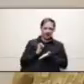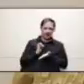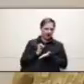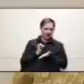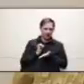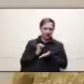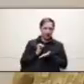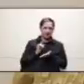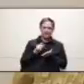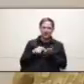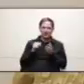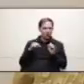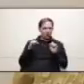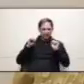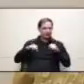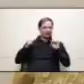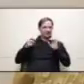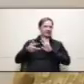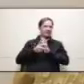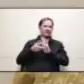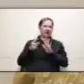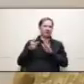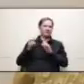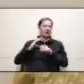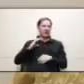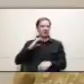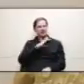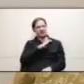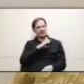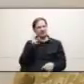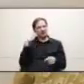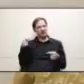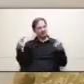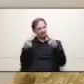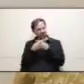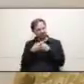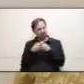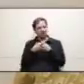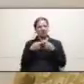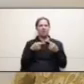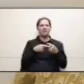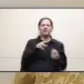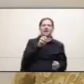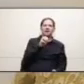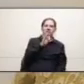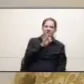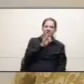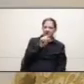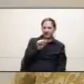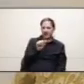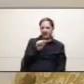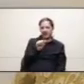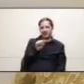being certified by council, which is in contravention of MFMA